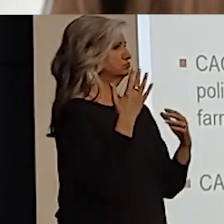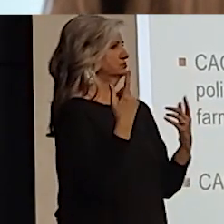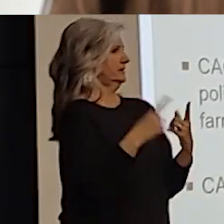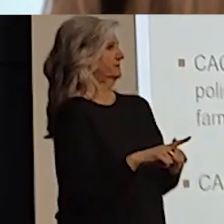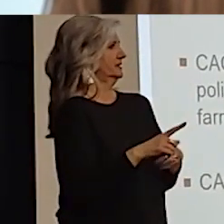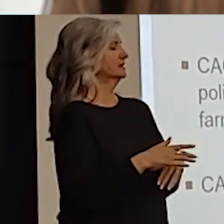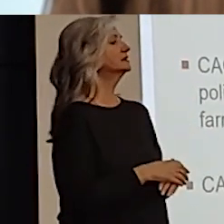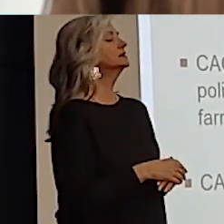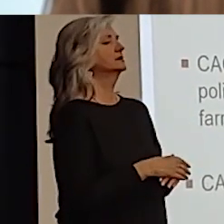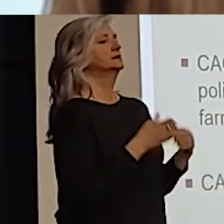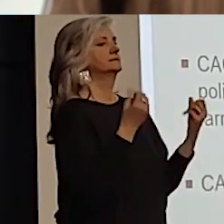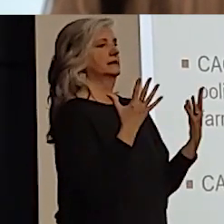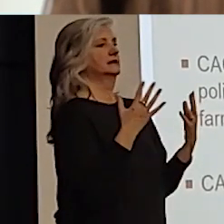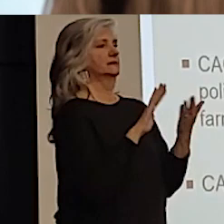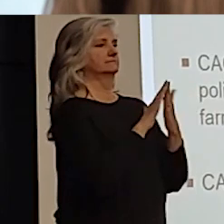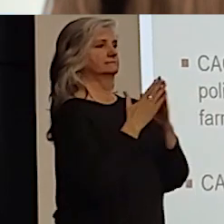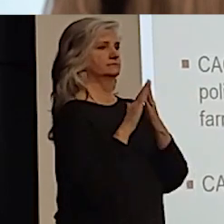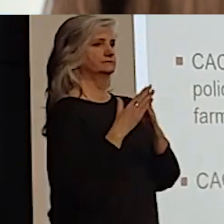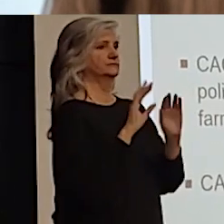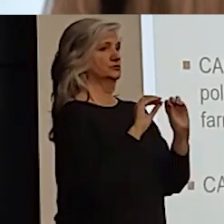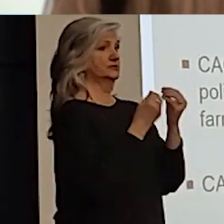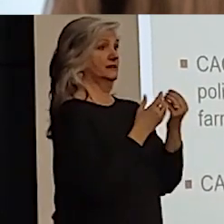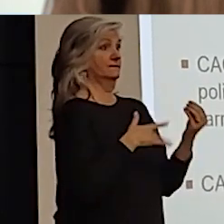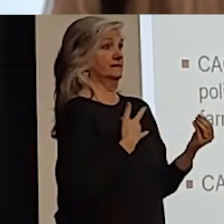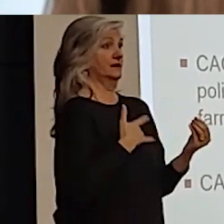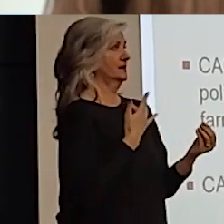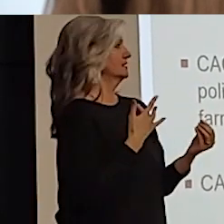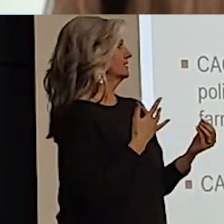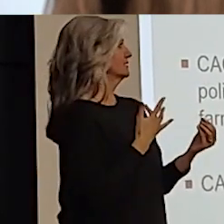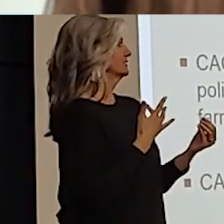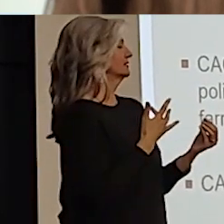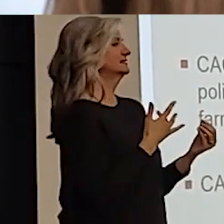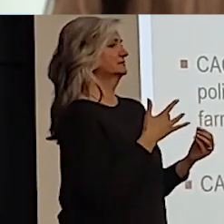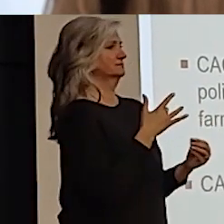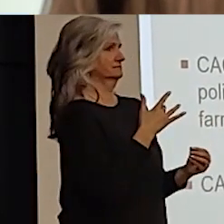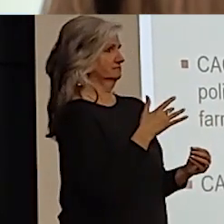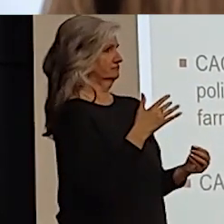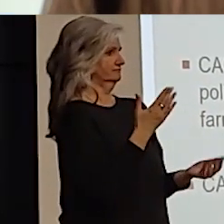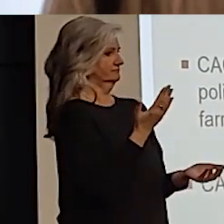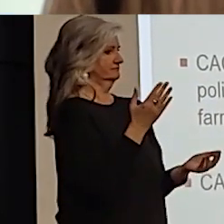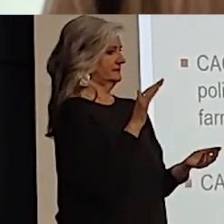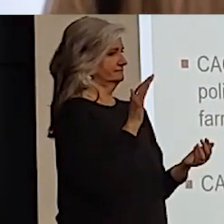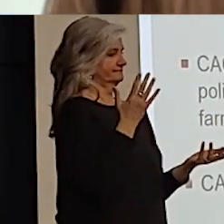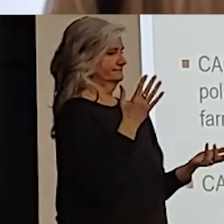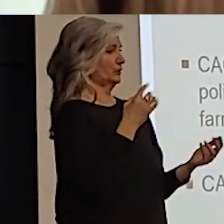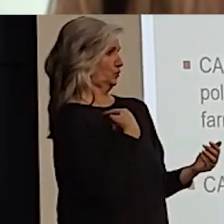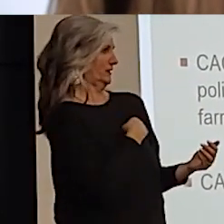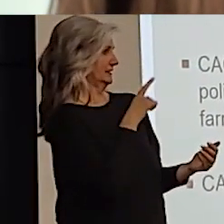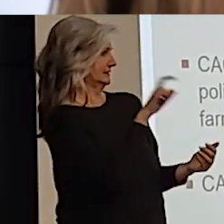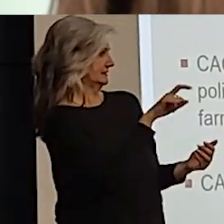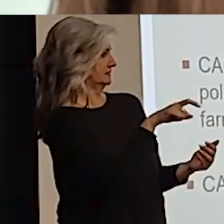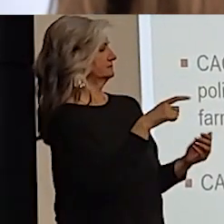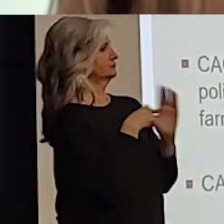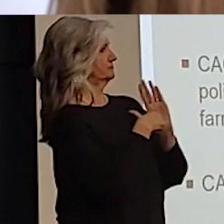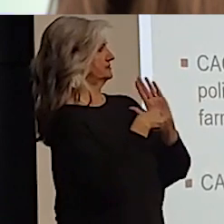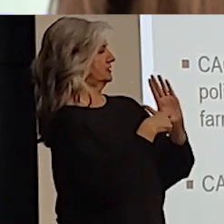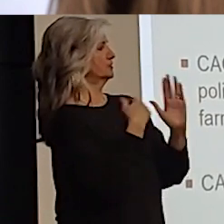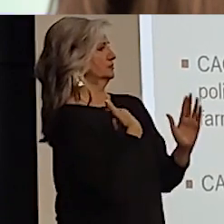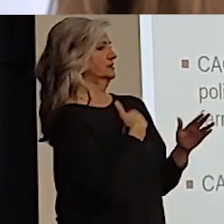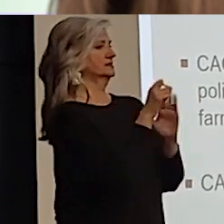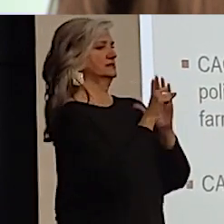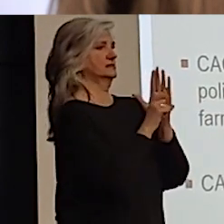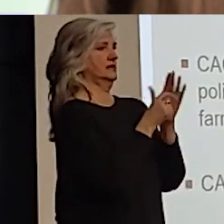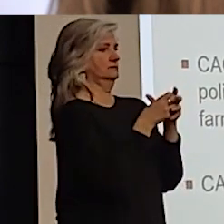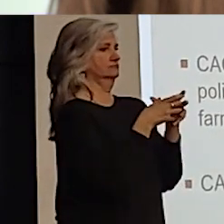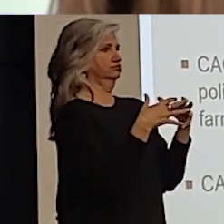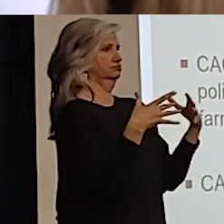number of community organizations felt that the little guy needed representation. And so we're a statewide group. We've grown a bit since